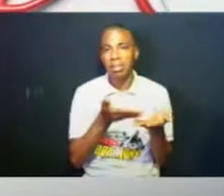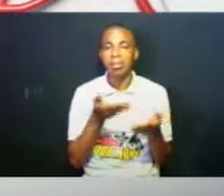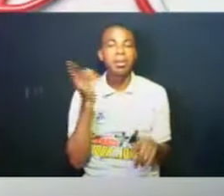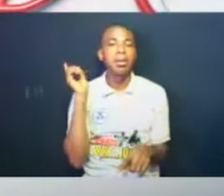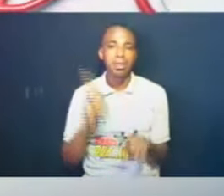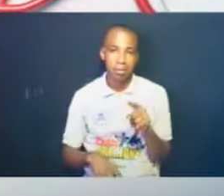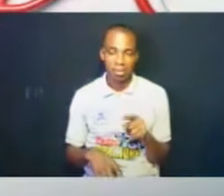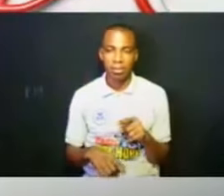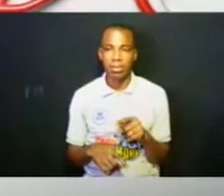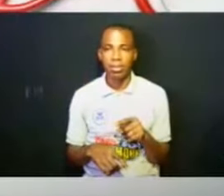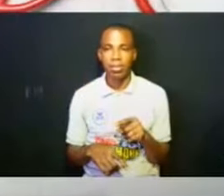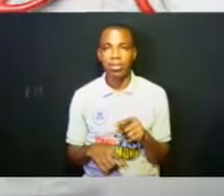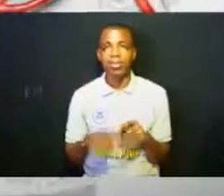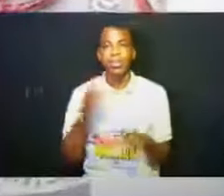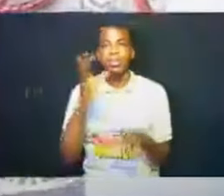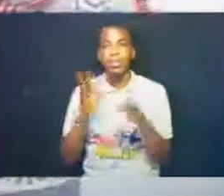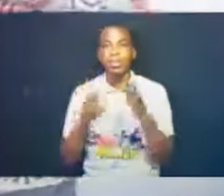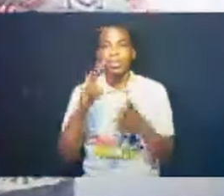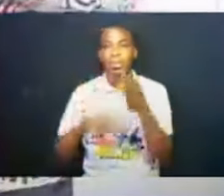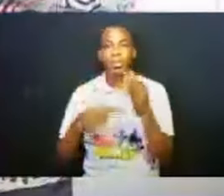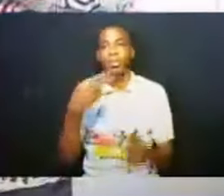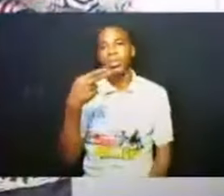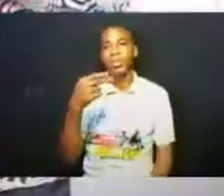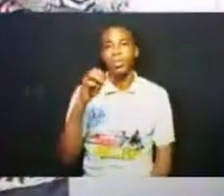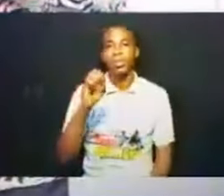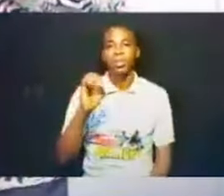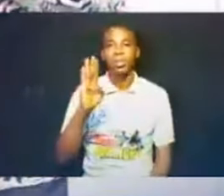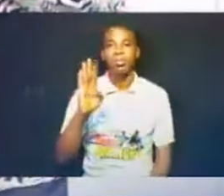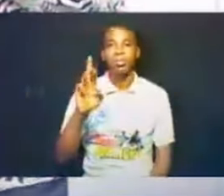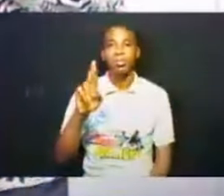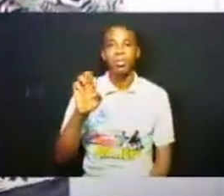it. Hebrews chapter 12, verse